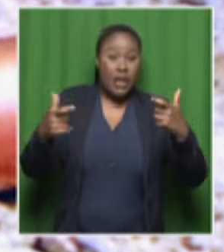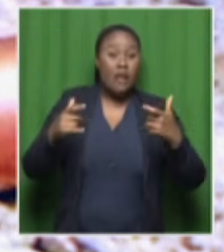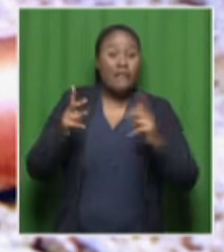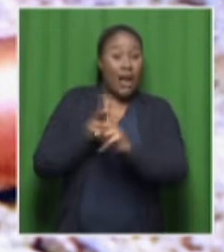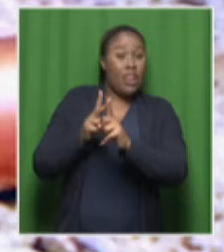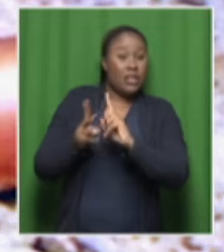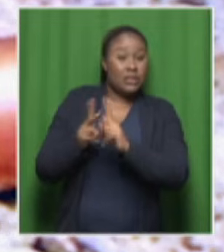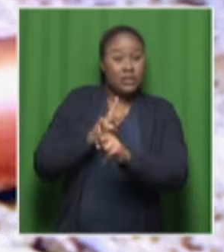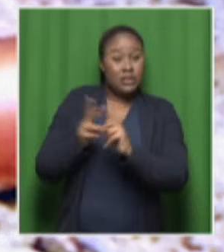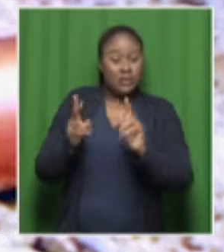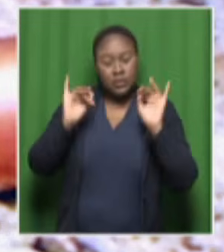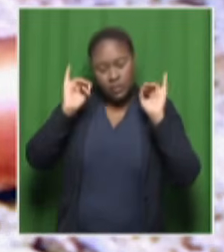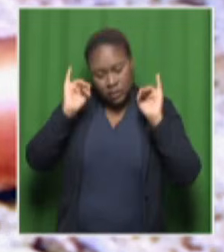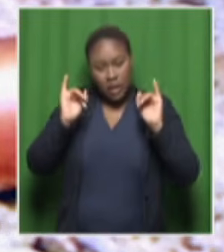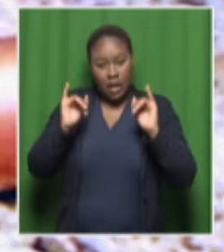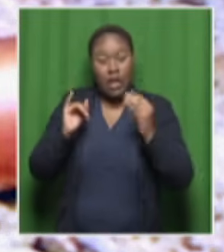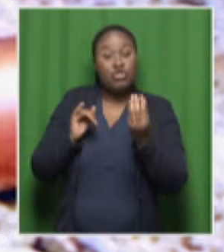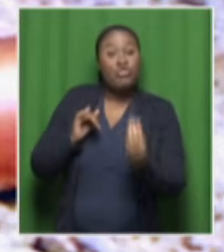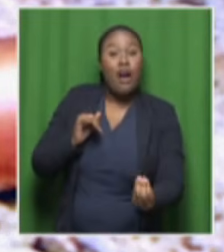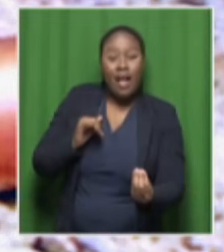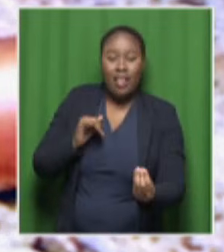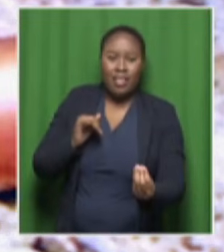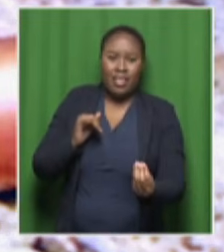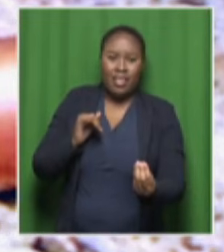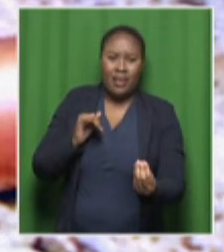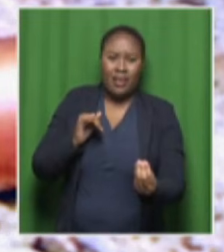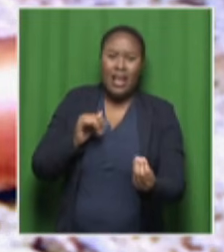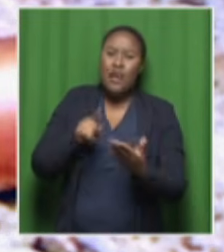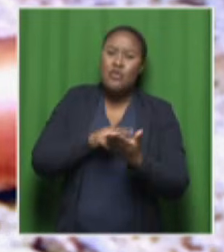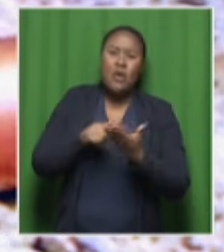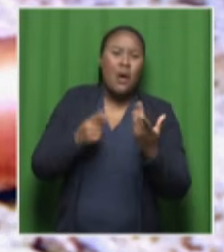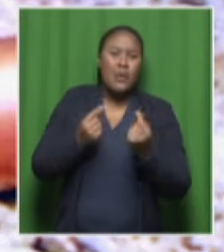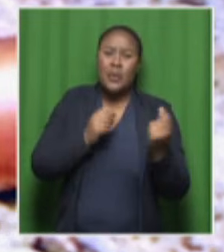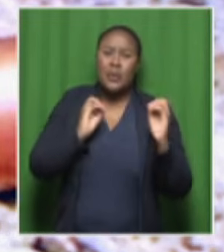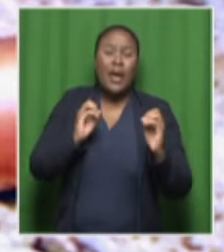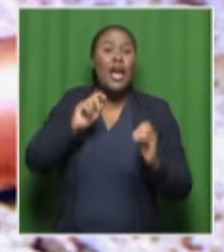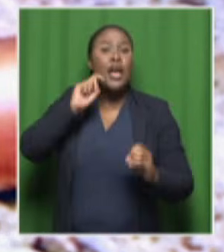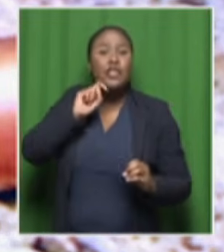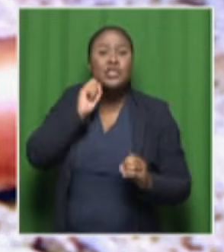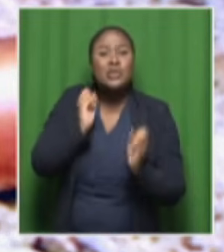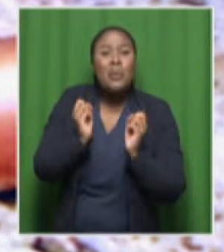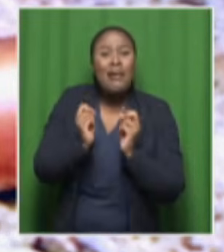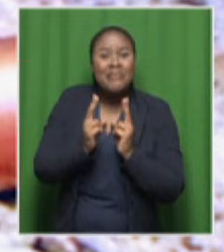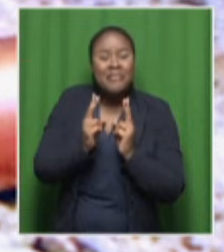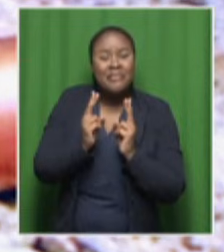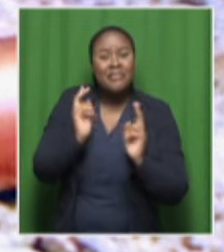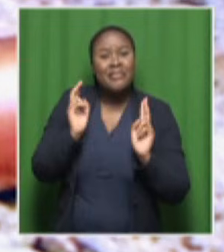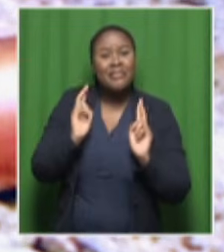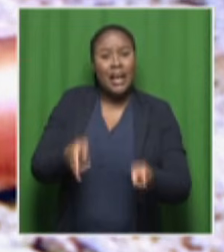violence, another victim, another innocent life, a 12-year-old girl killed in